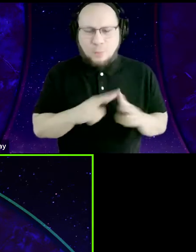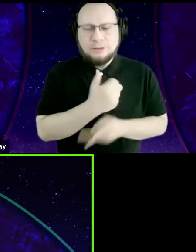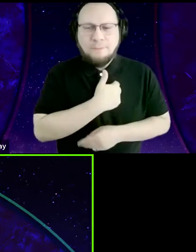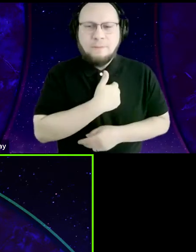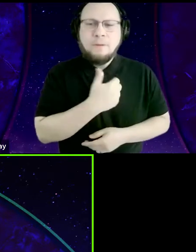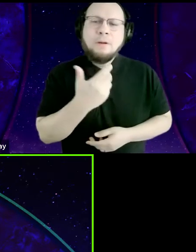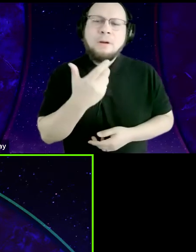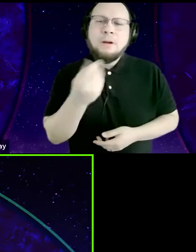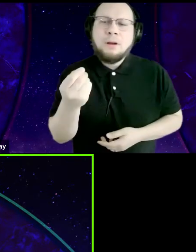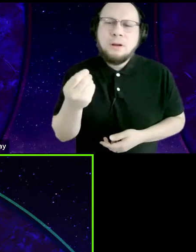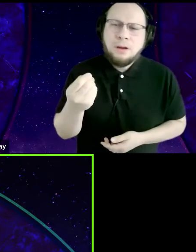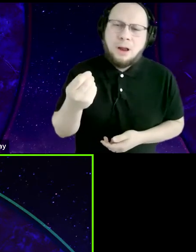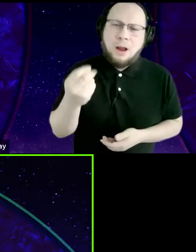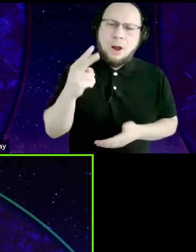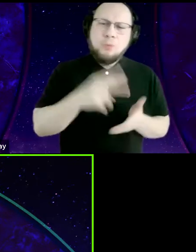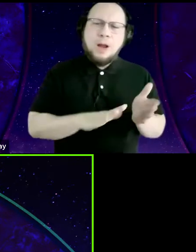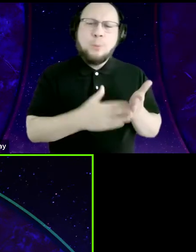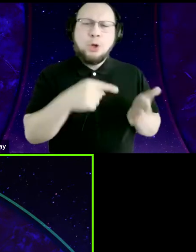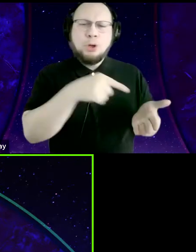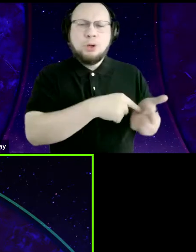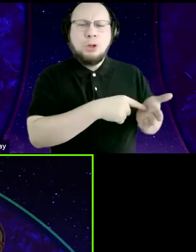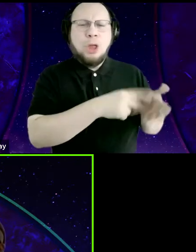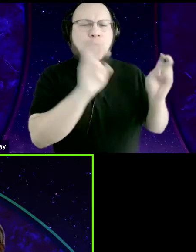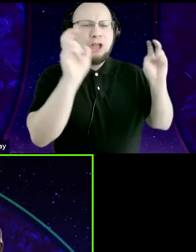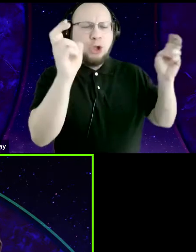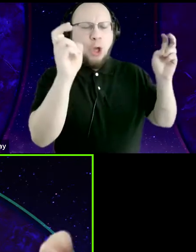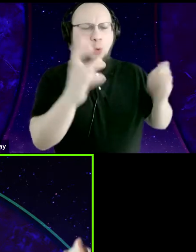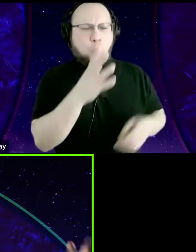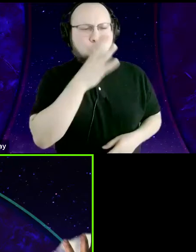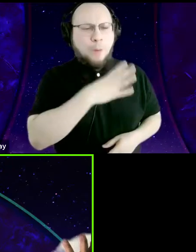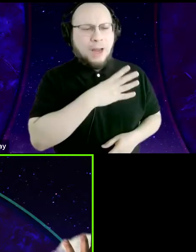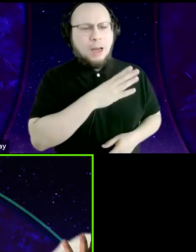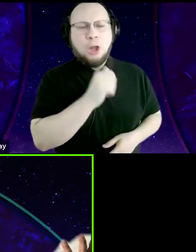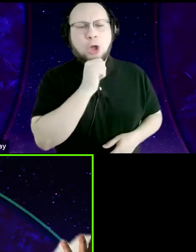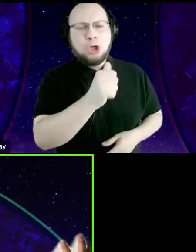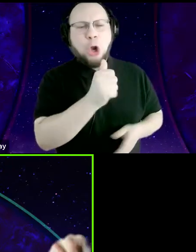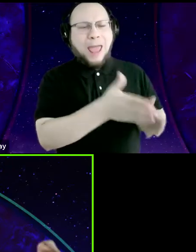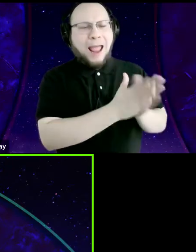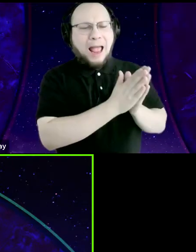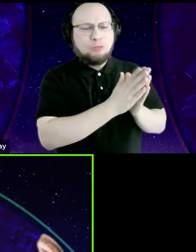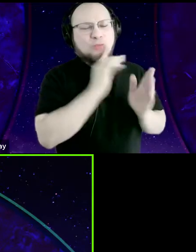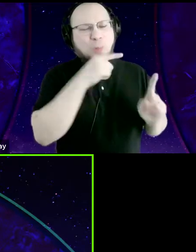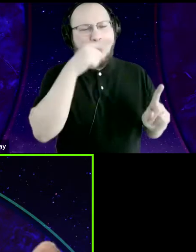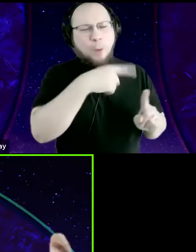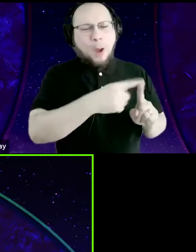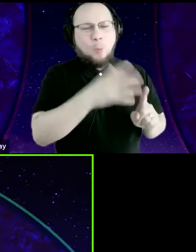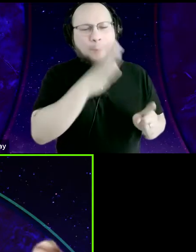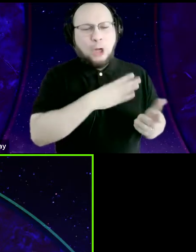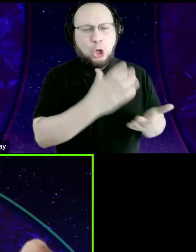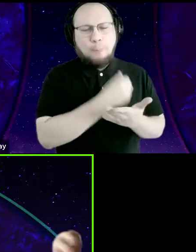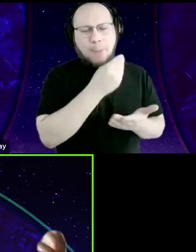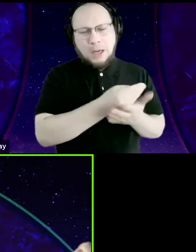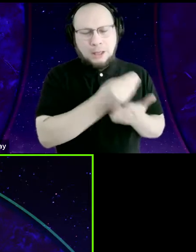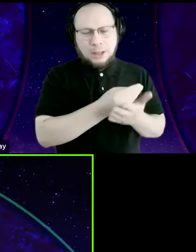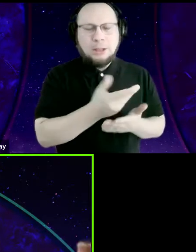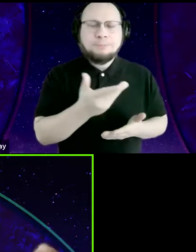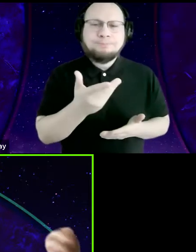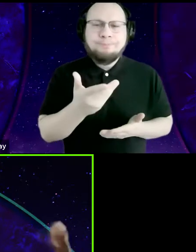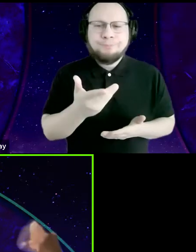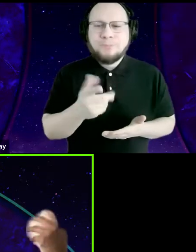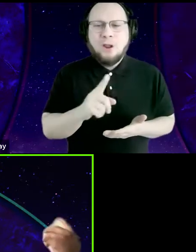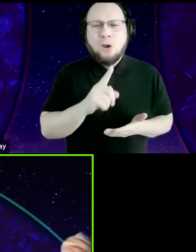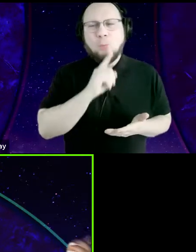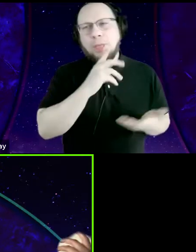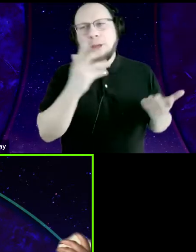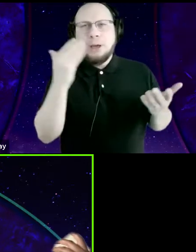And I read this one book called Women Don't Ask. It was about salary negotiations. And it talked about the ways in which, and this is very binary,